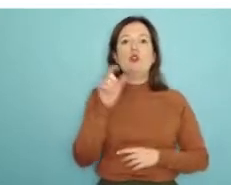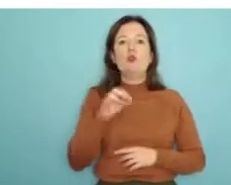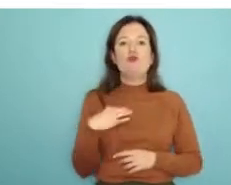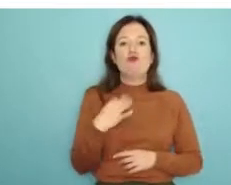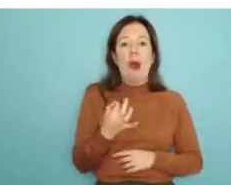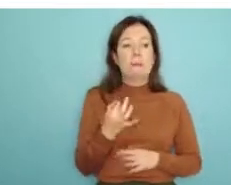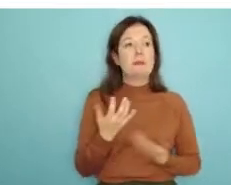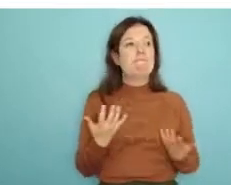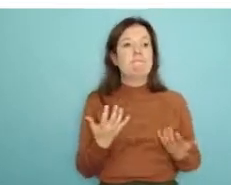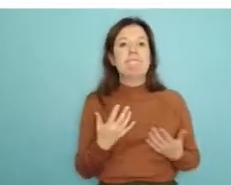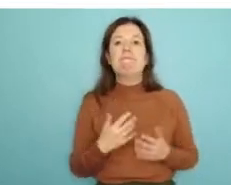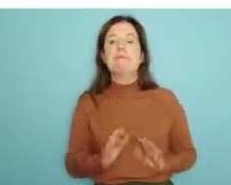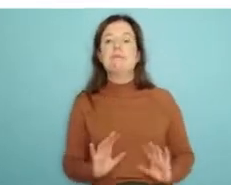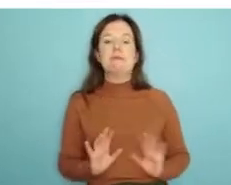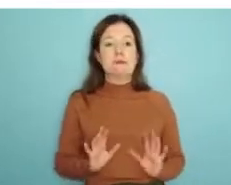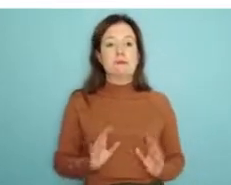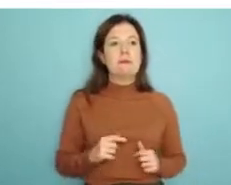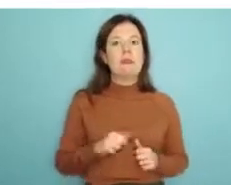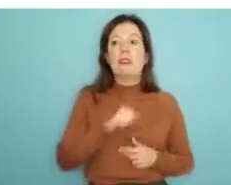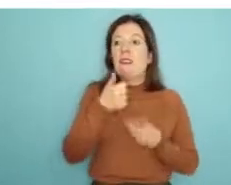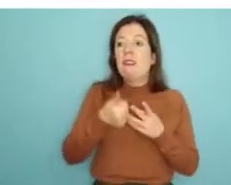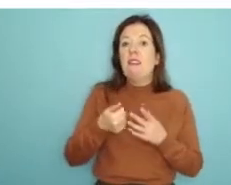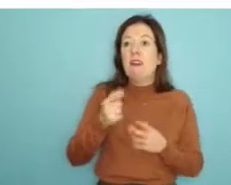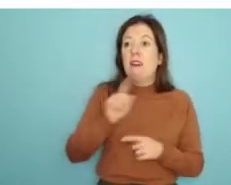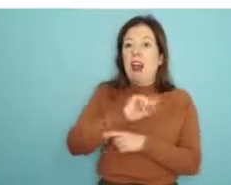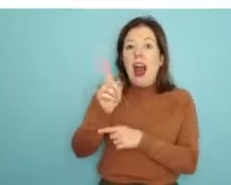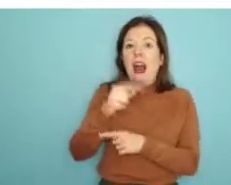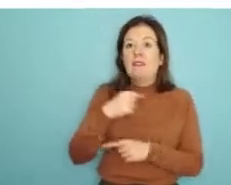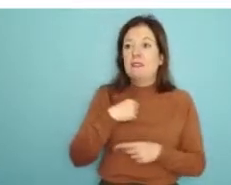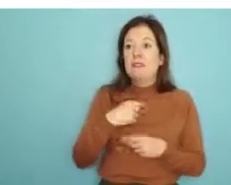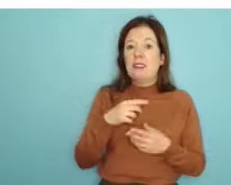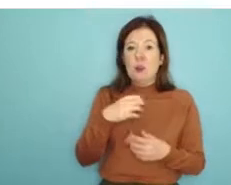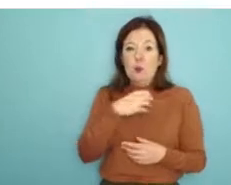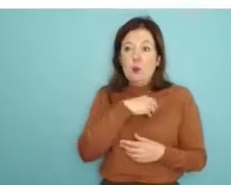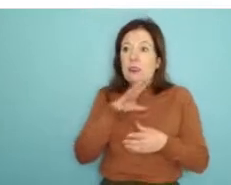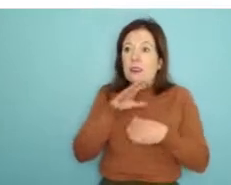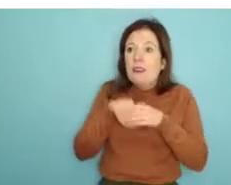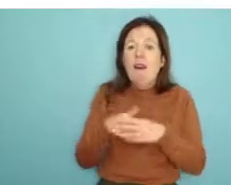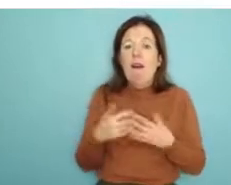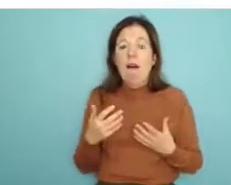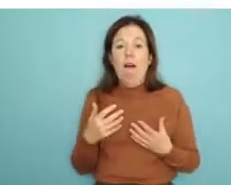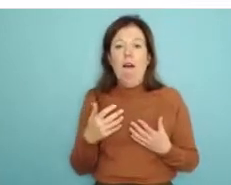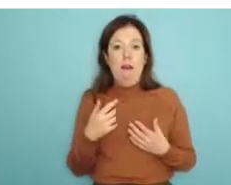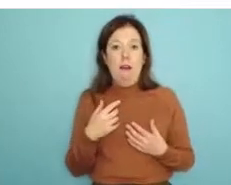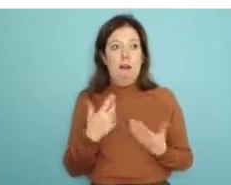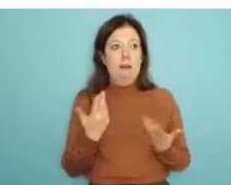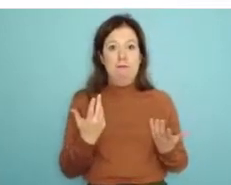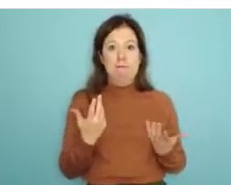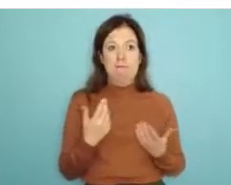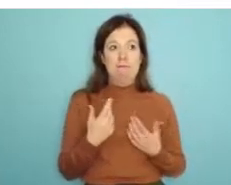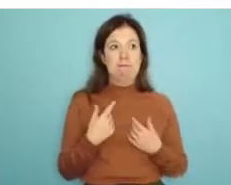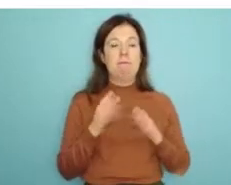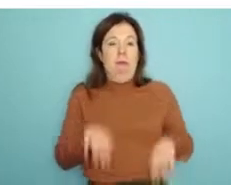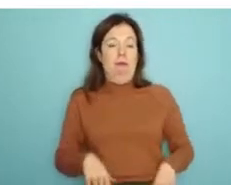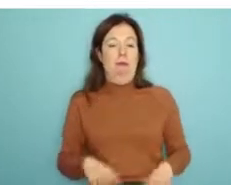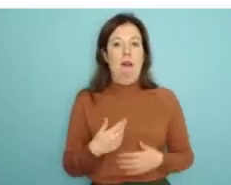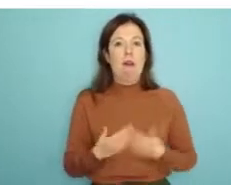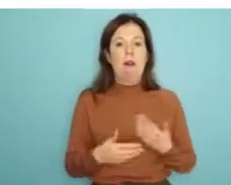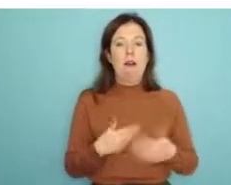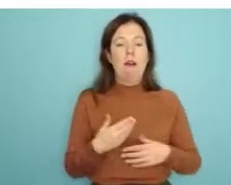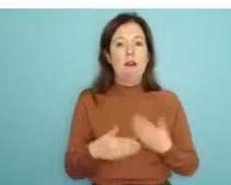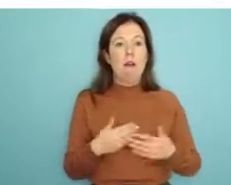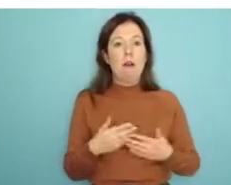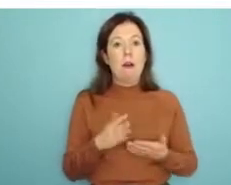learned about my hidden potential, things that are in my blind spots, which I now know that I can do if I really push myself.